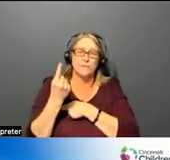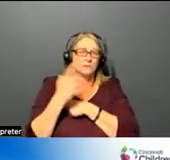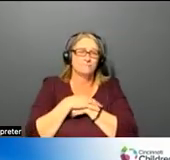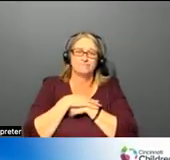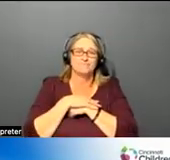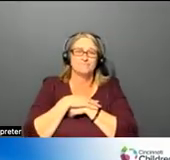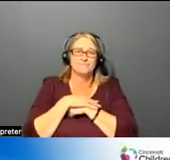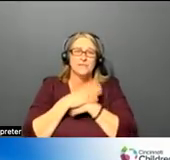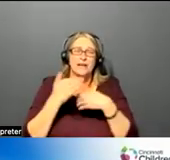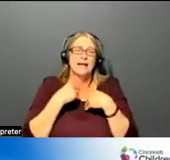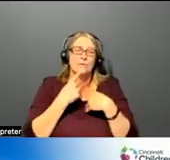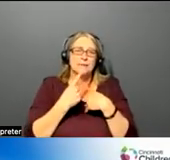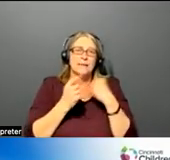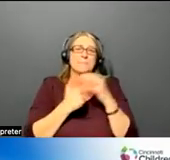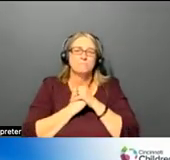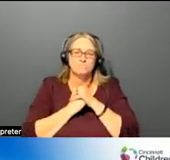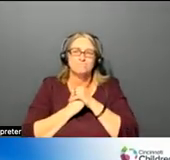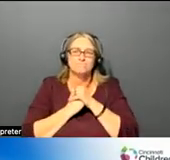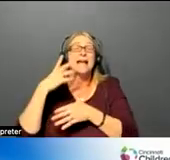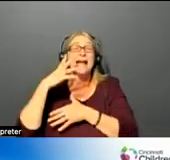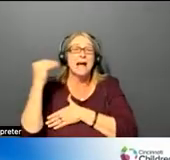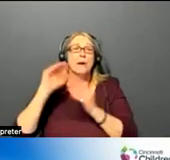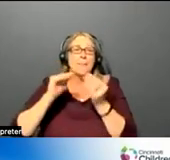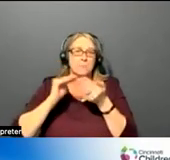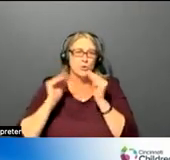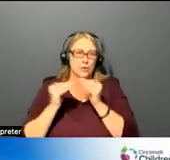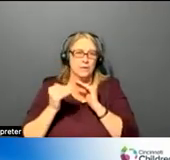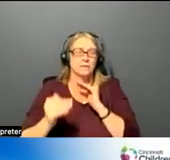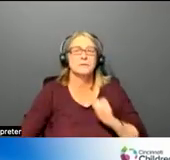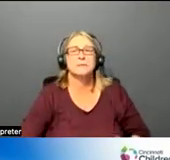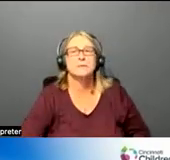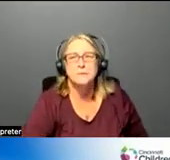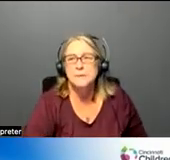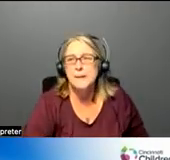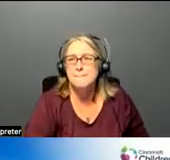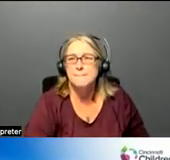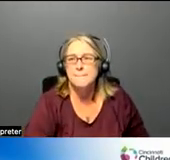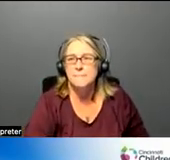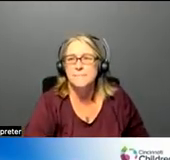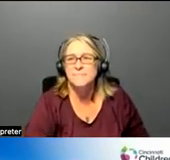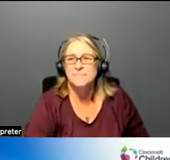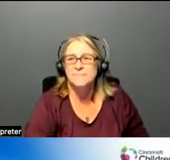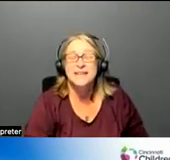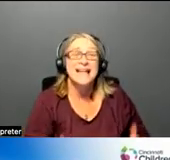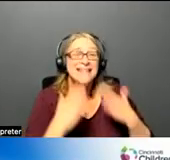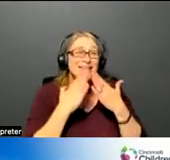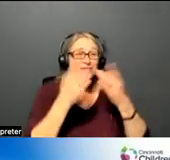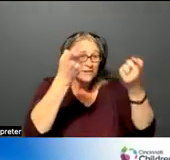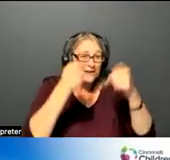would say about intersectional approach. Great. Thank you so much. And thanks for being with us